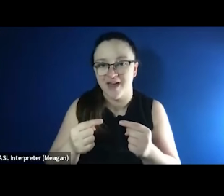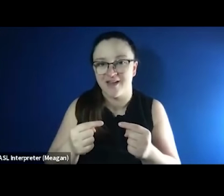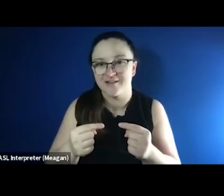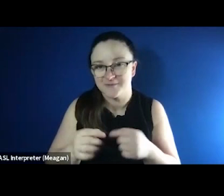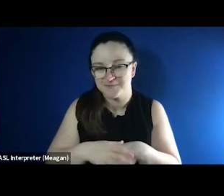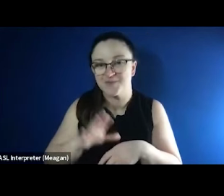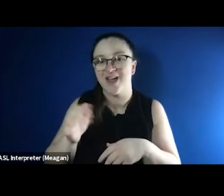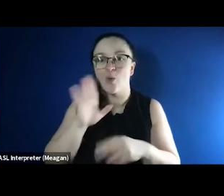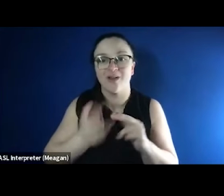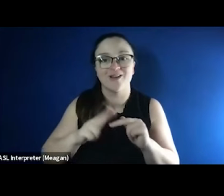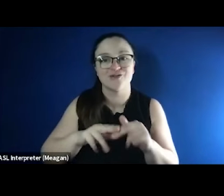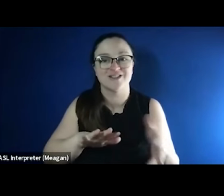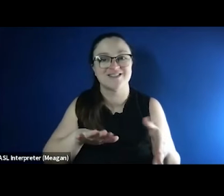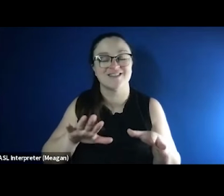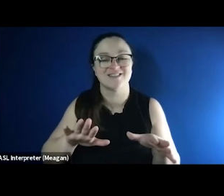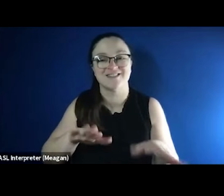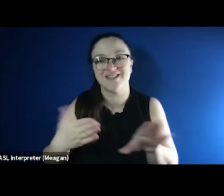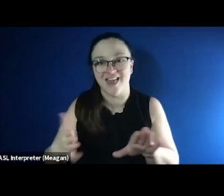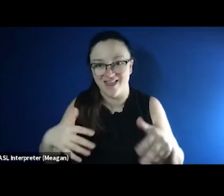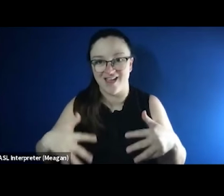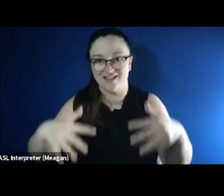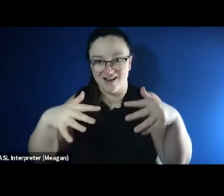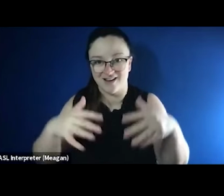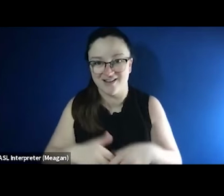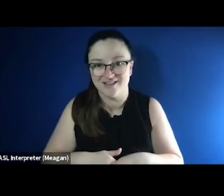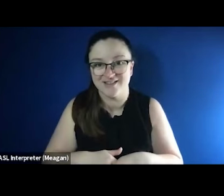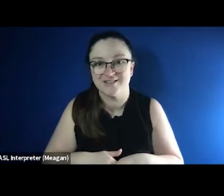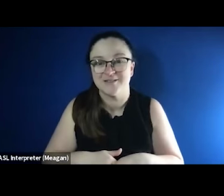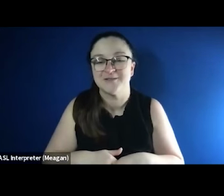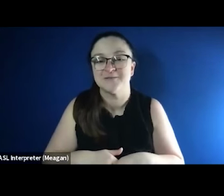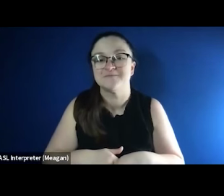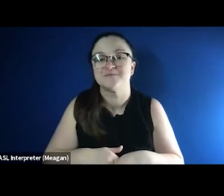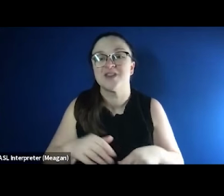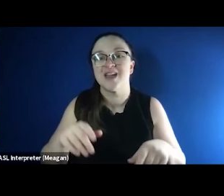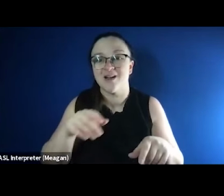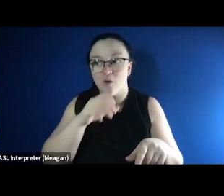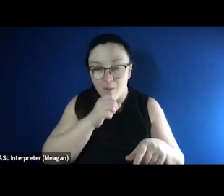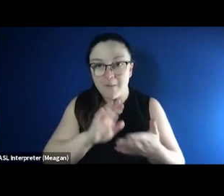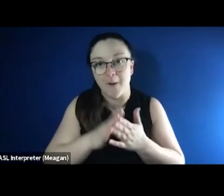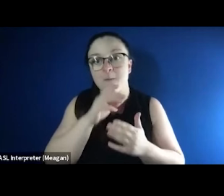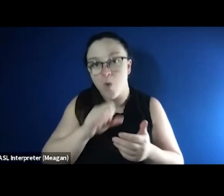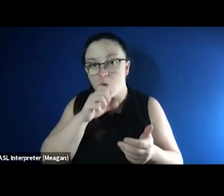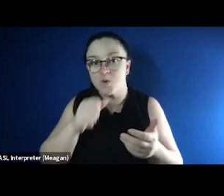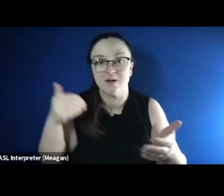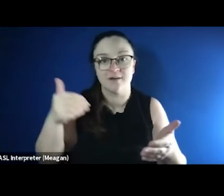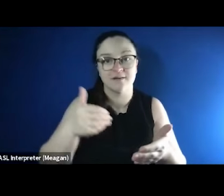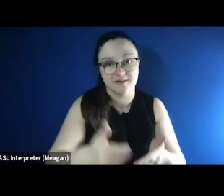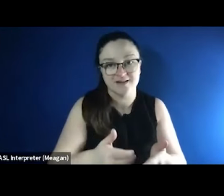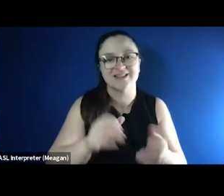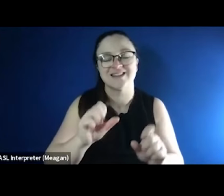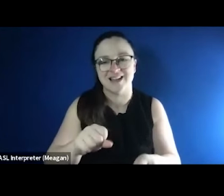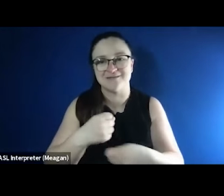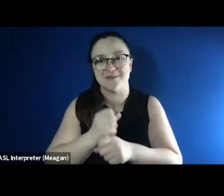death anxiety, making the approach of our obvious mortality even more problematic in terms of mental health